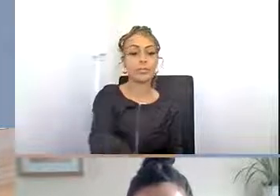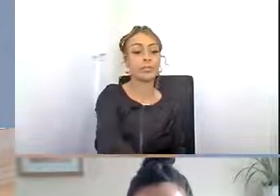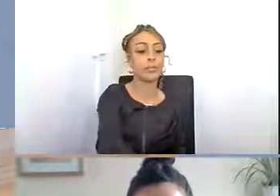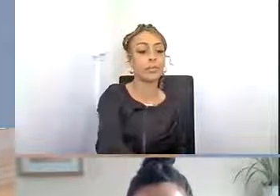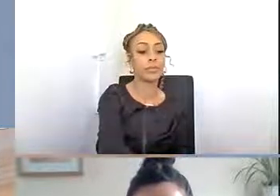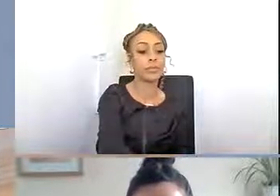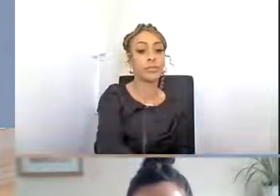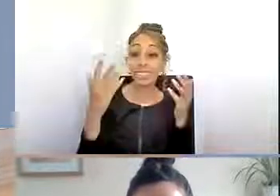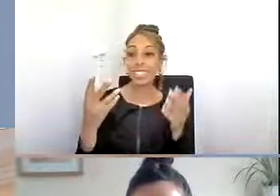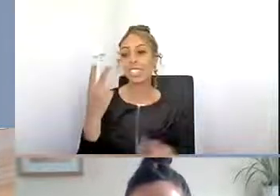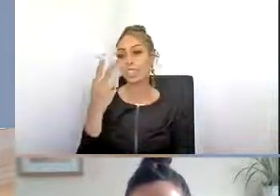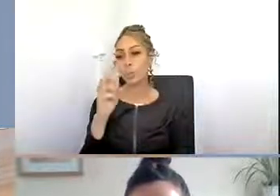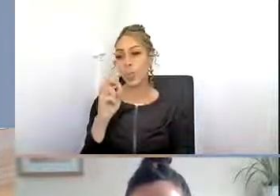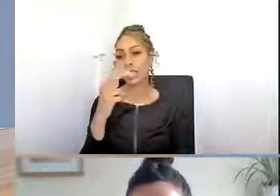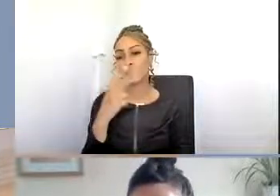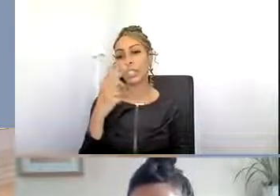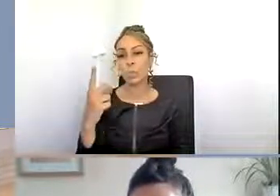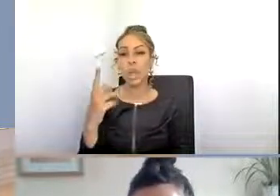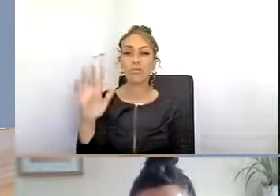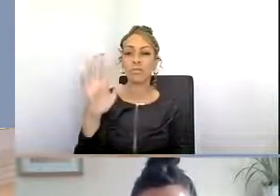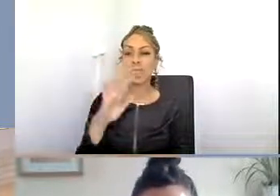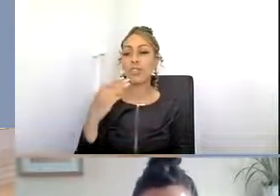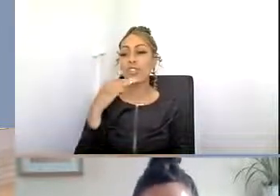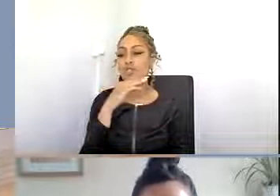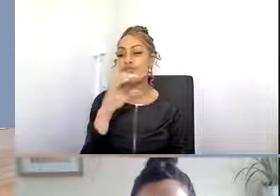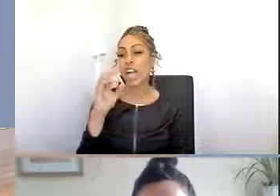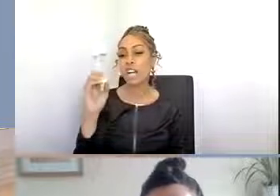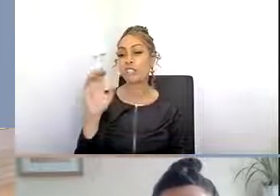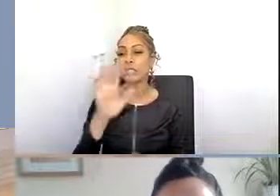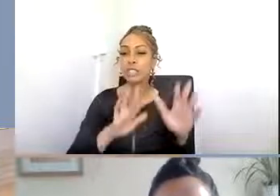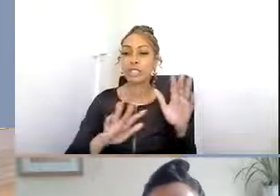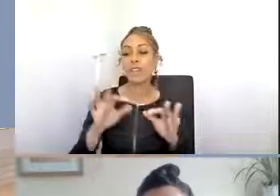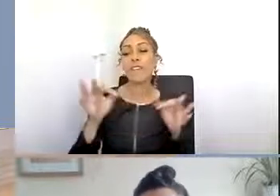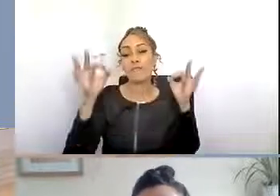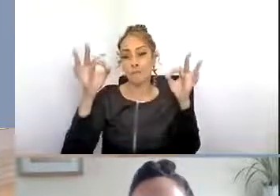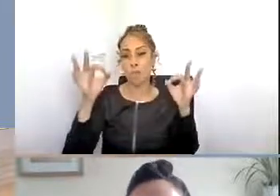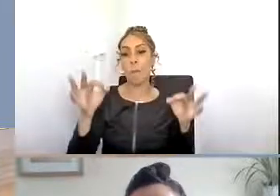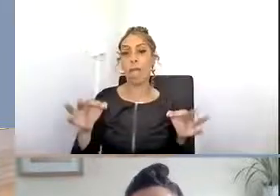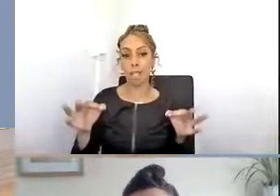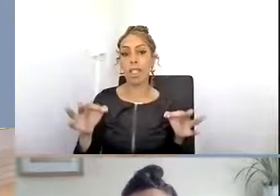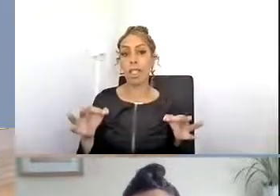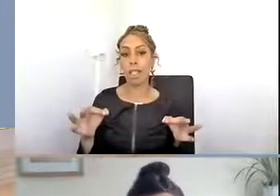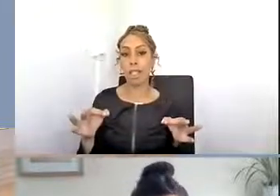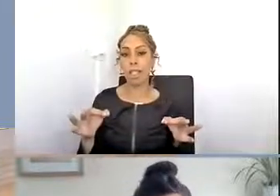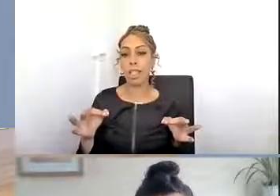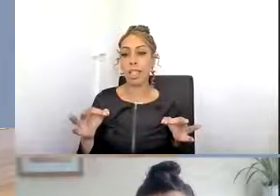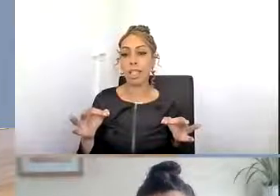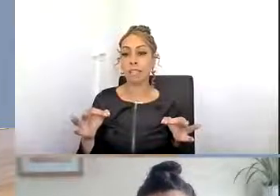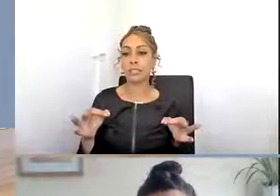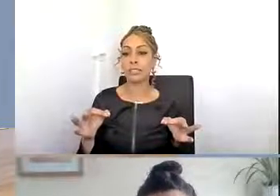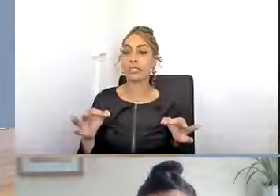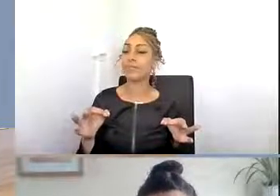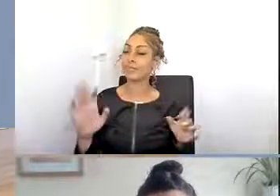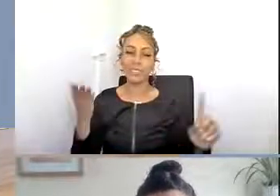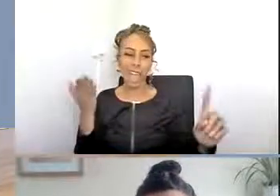now nearly 300 works, and we have a much more formal purpose, and we have a stated ambition